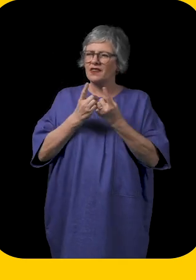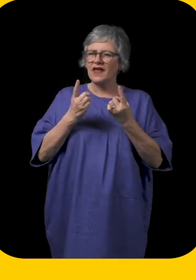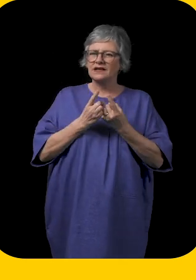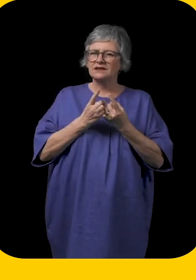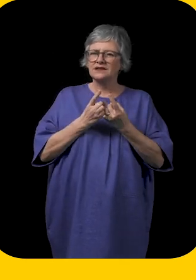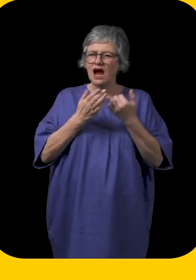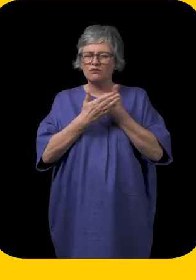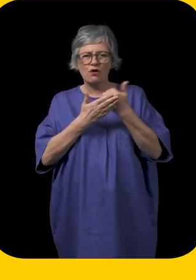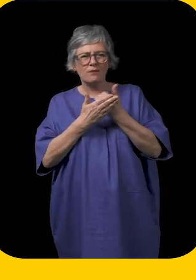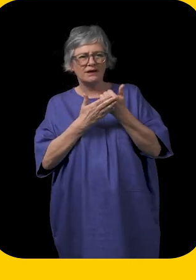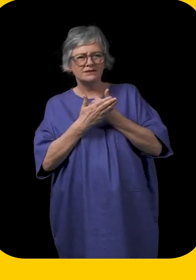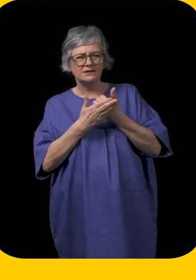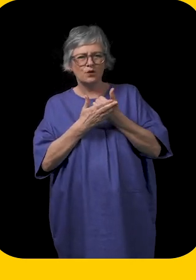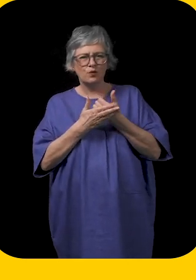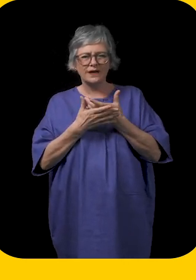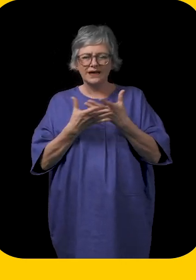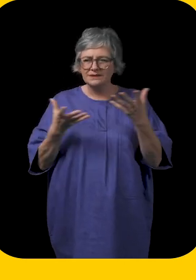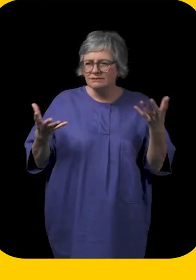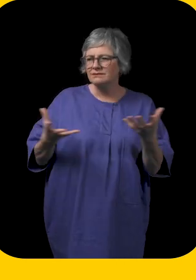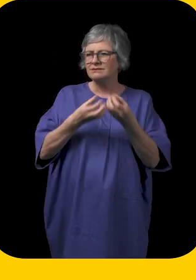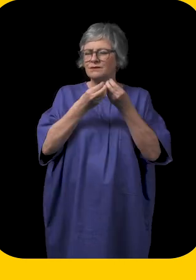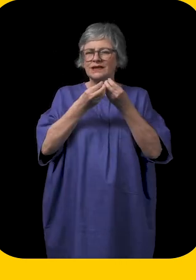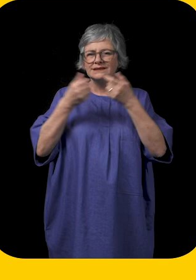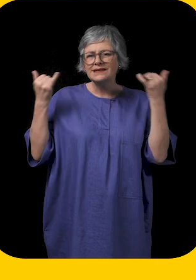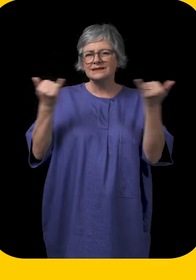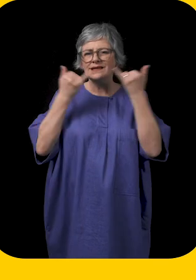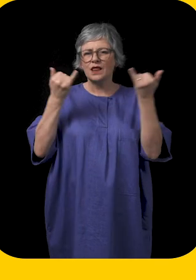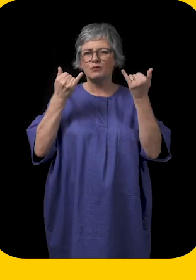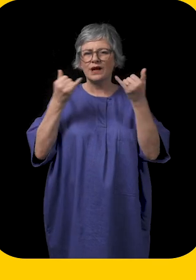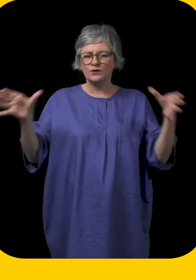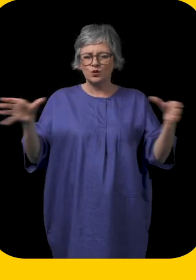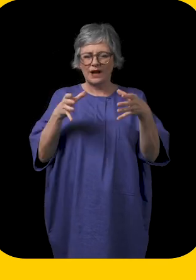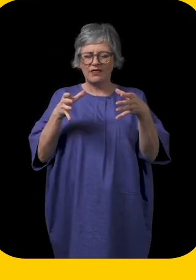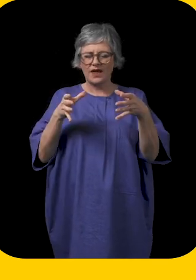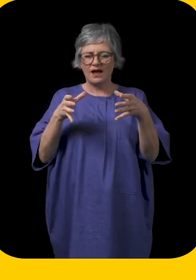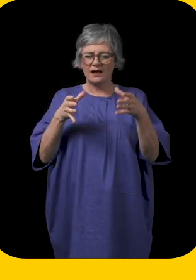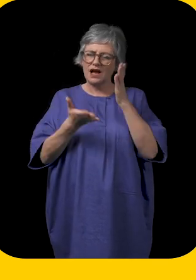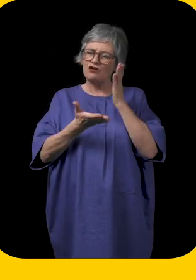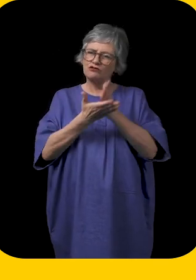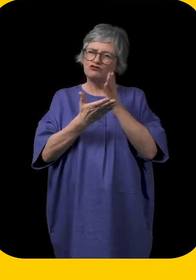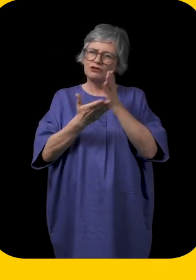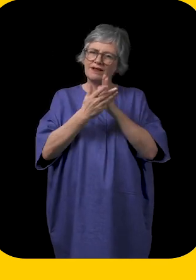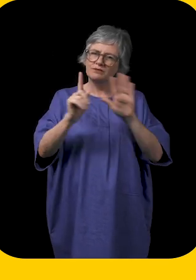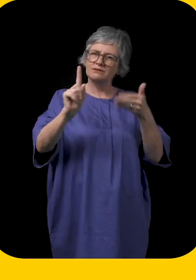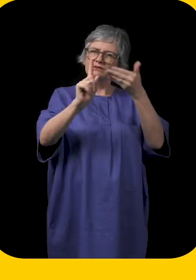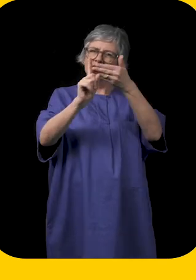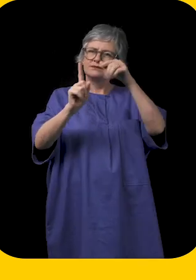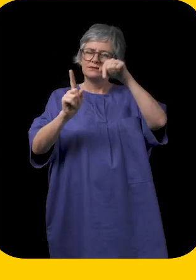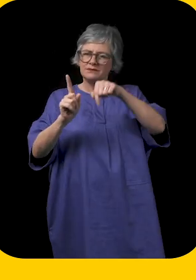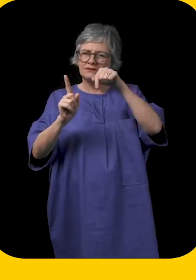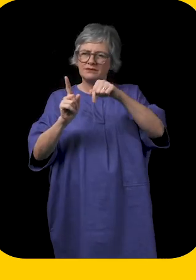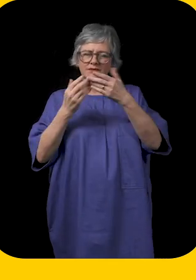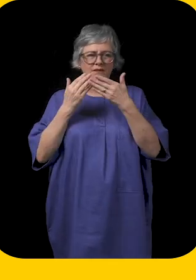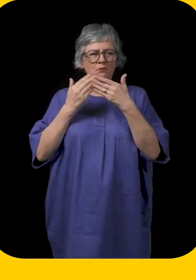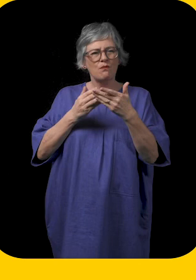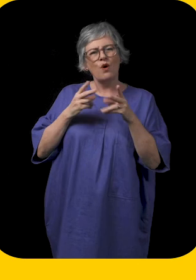other, and find things that we have in common, and also things that we have that are different that we can embrace and celebrate together.